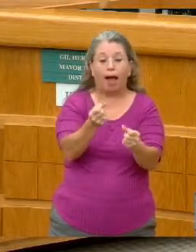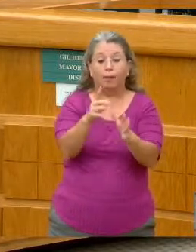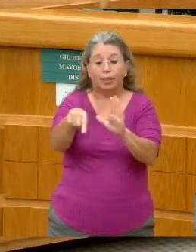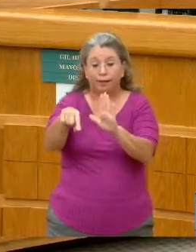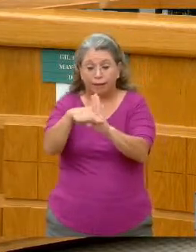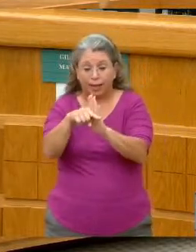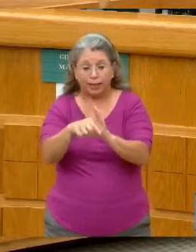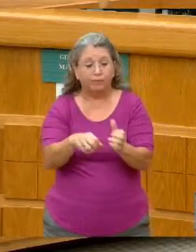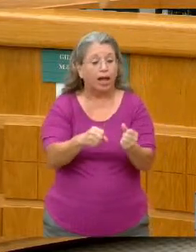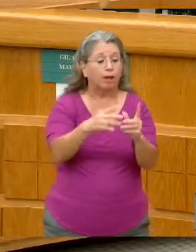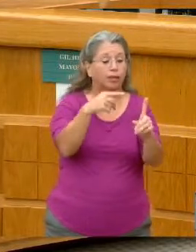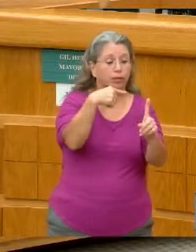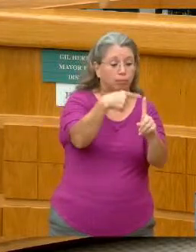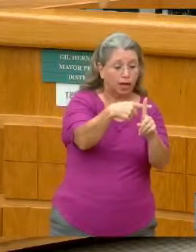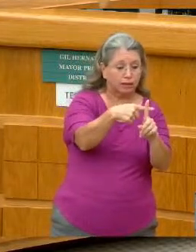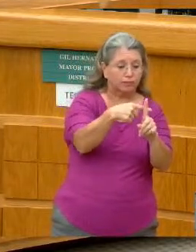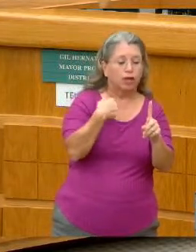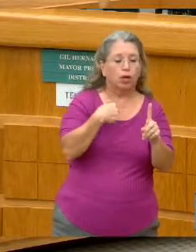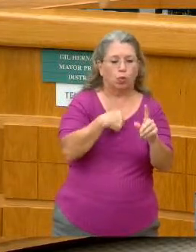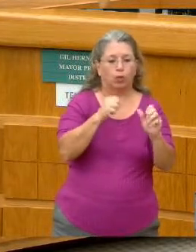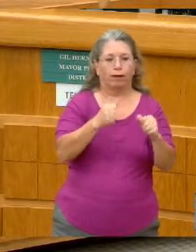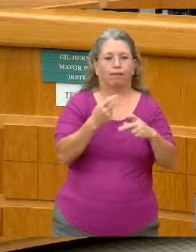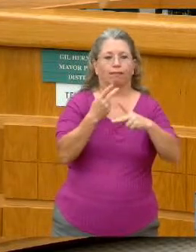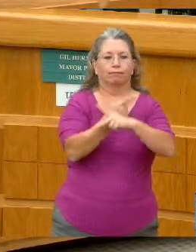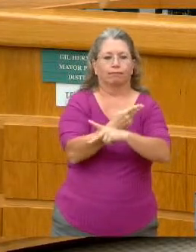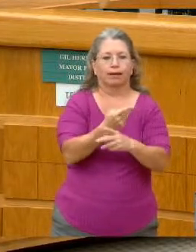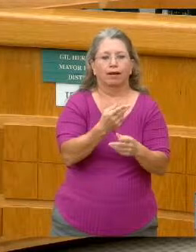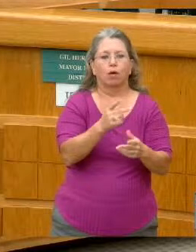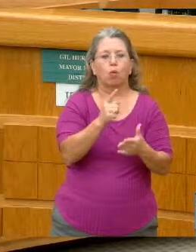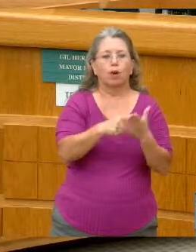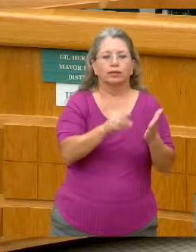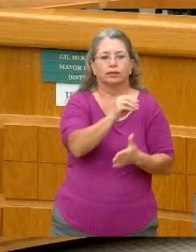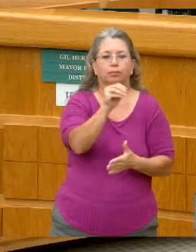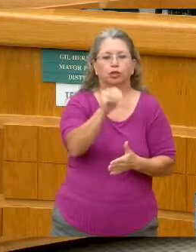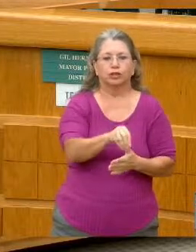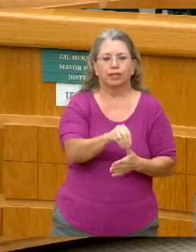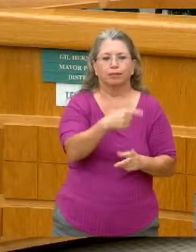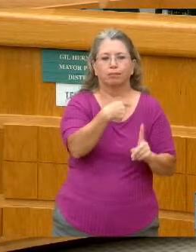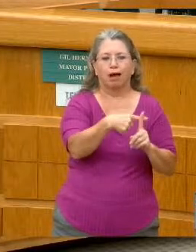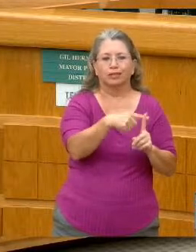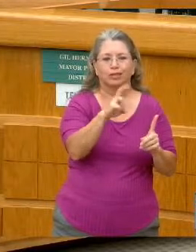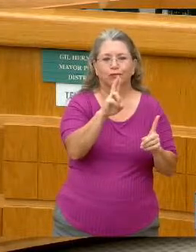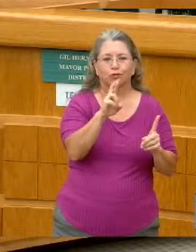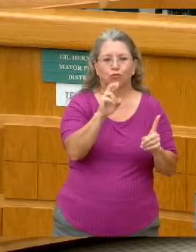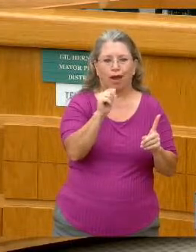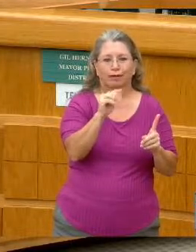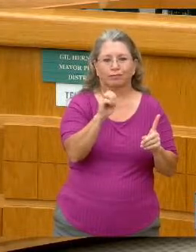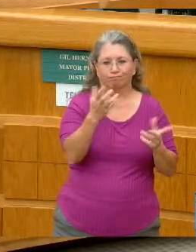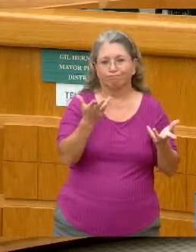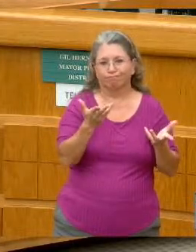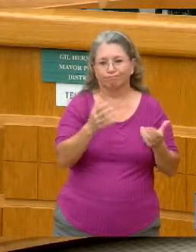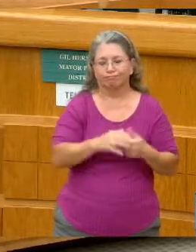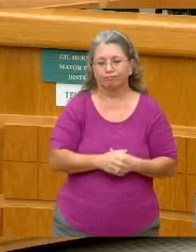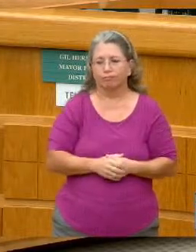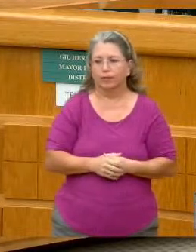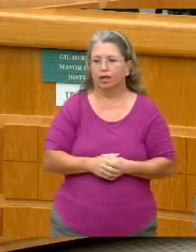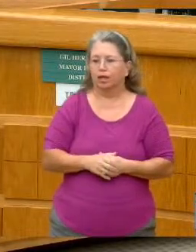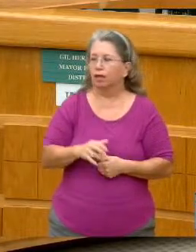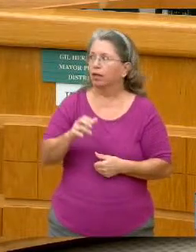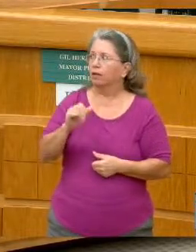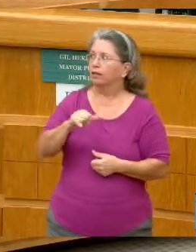rate. The other one, so this is the first time I'm showing this graph, these are all the tests done by the public